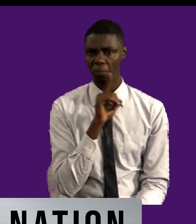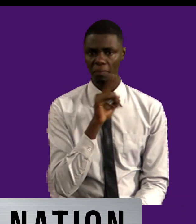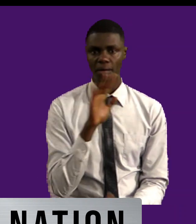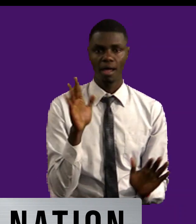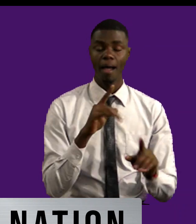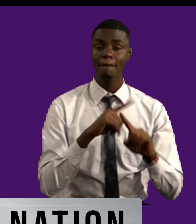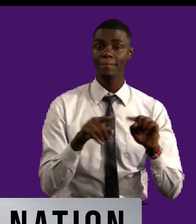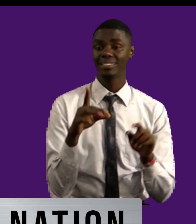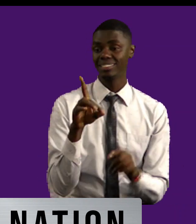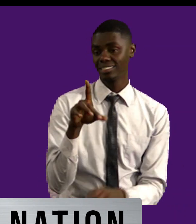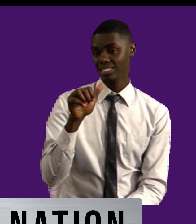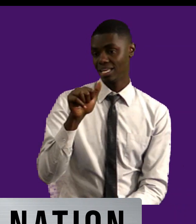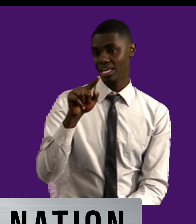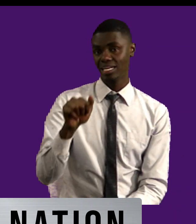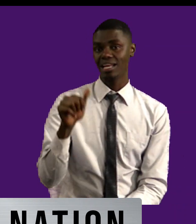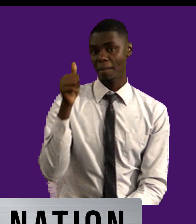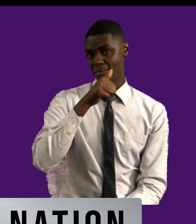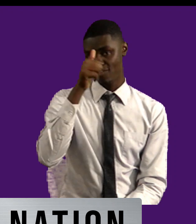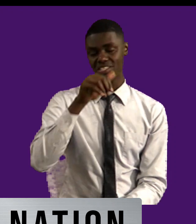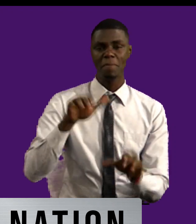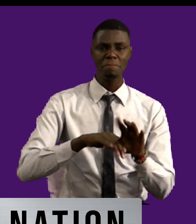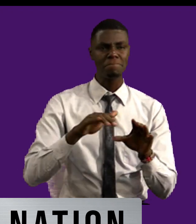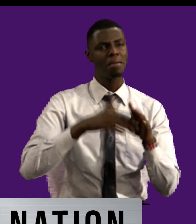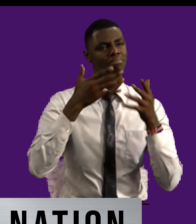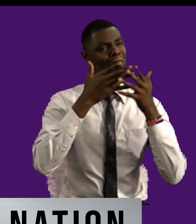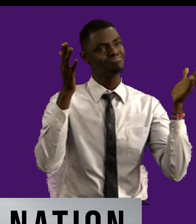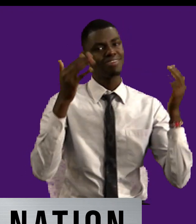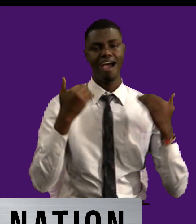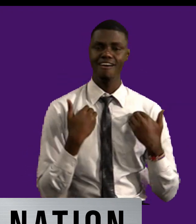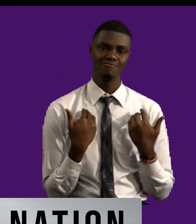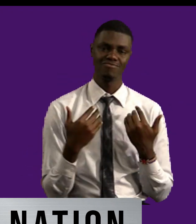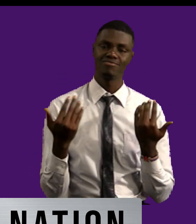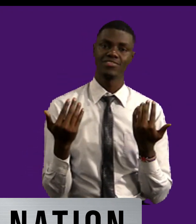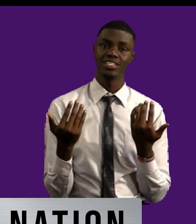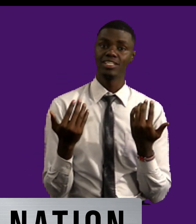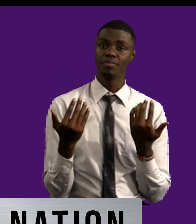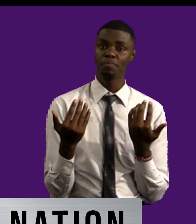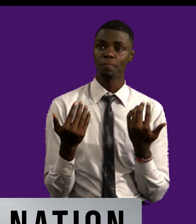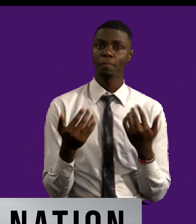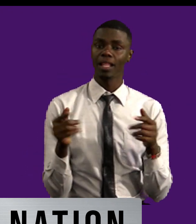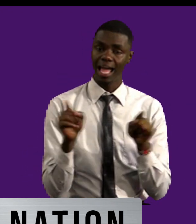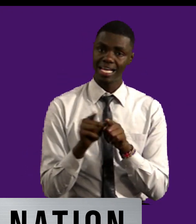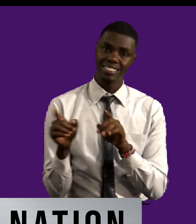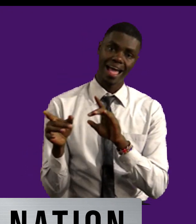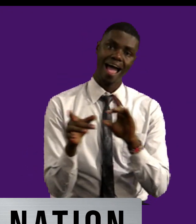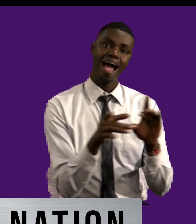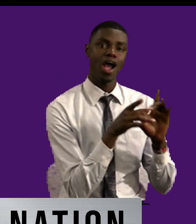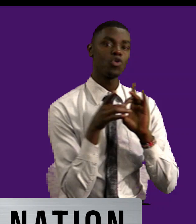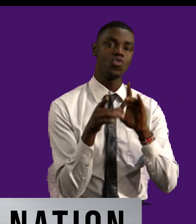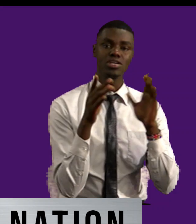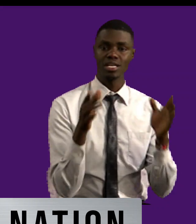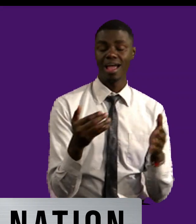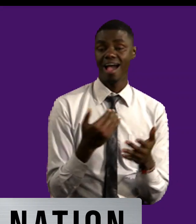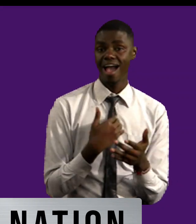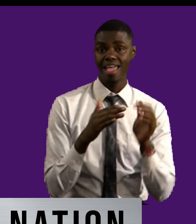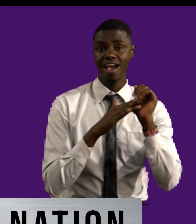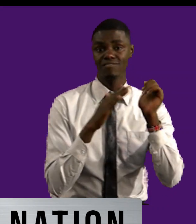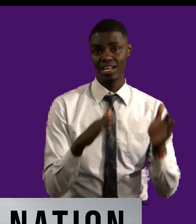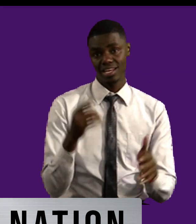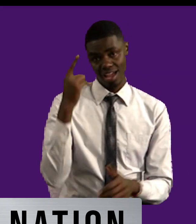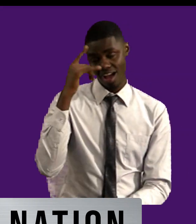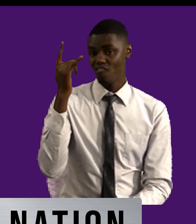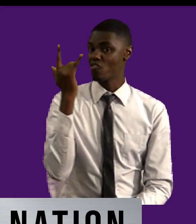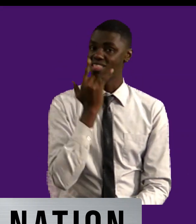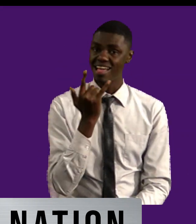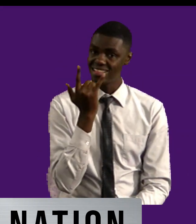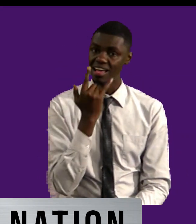data privacy. We have members all over the country. Fine. As the coordinator, I have a leader for